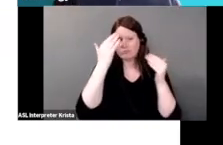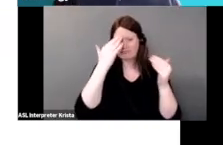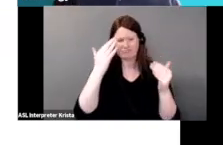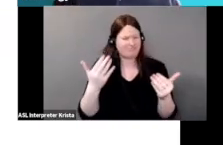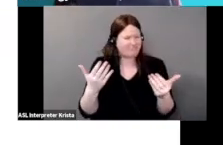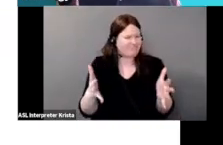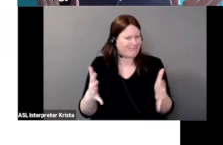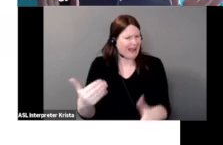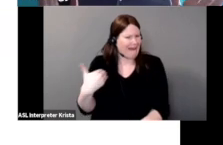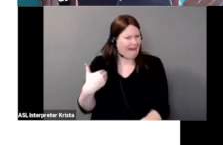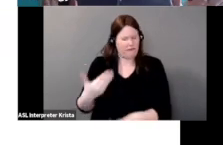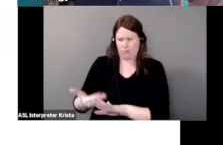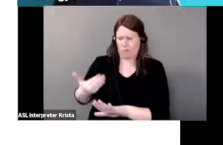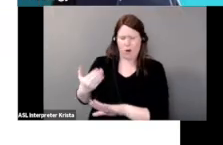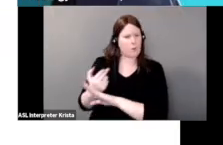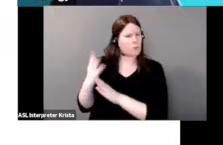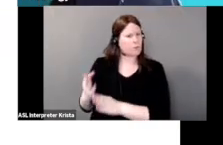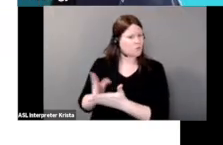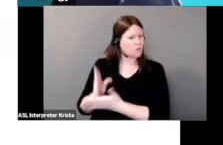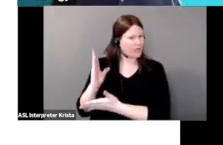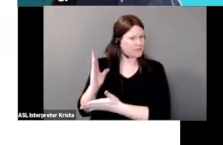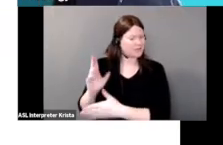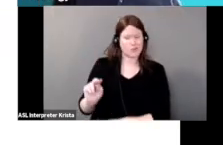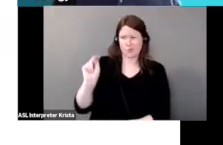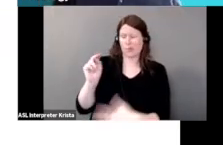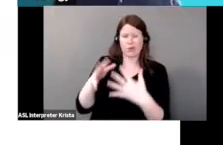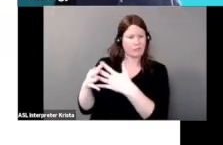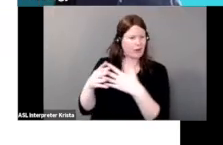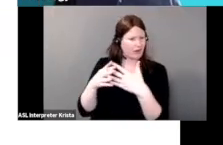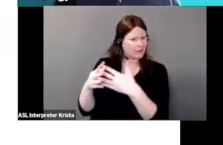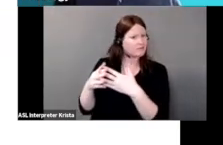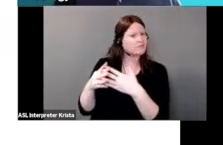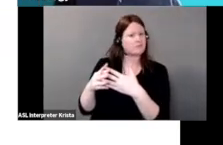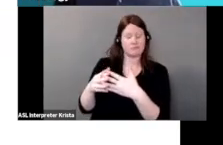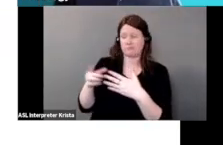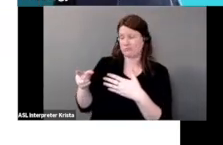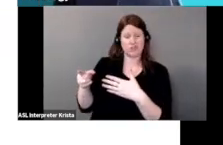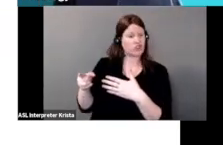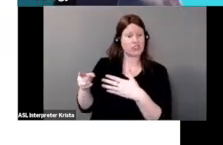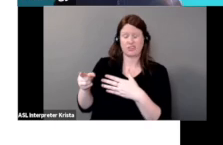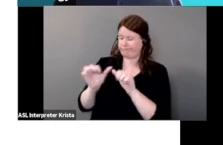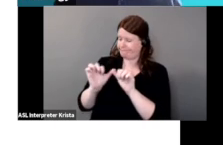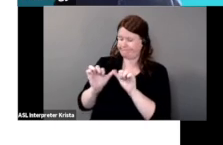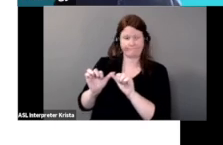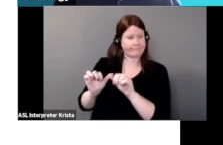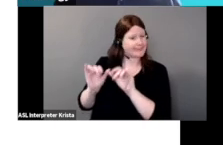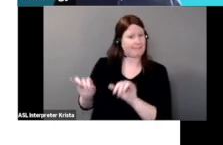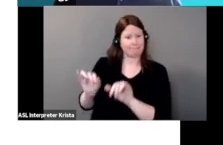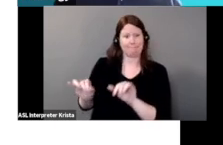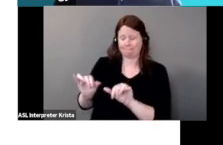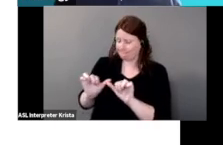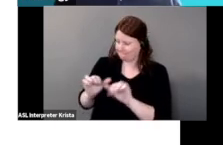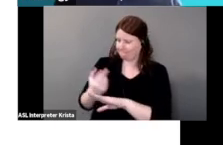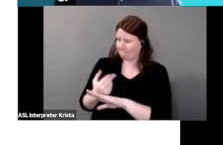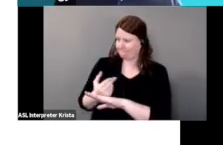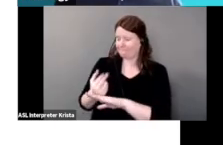As I say, in North America, that's constrained to continuing to do what you are doing. In other jurisdictions,